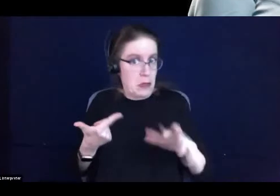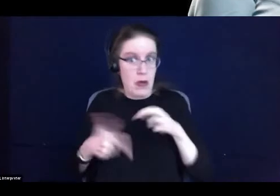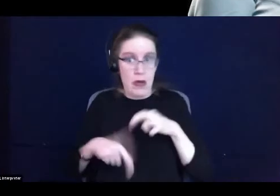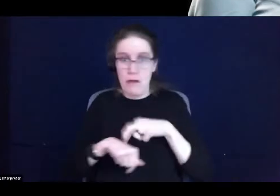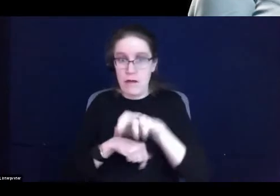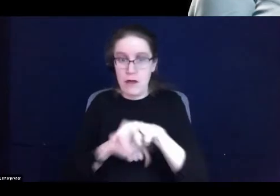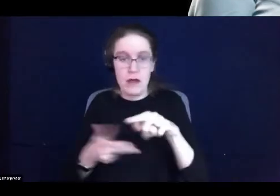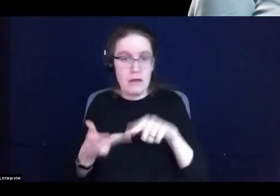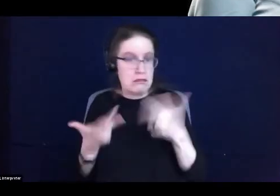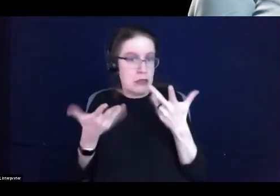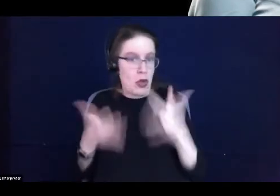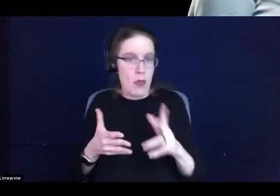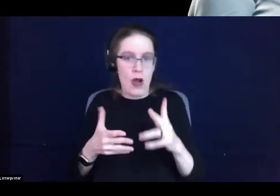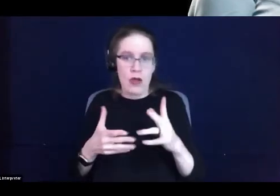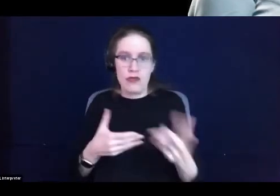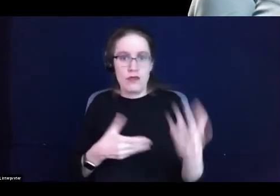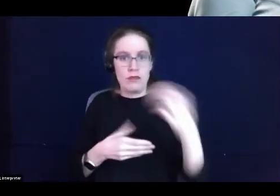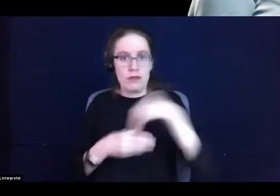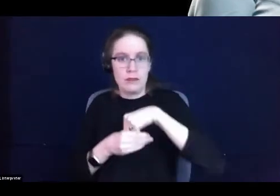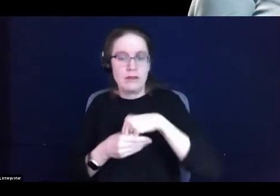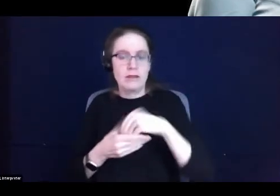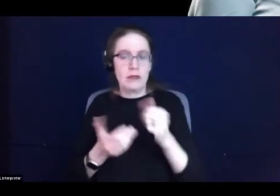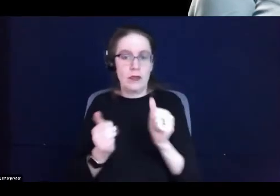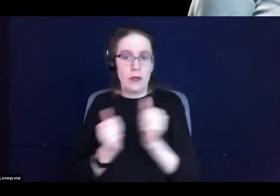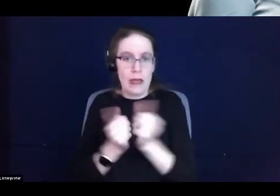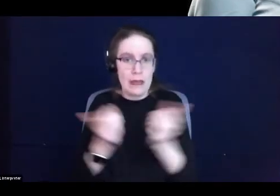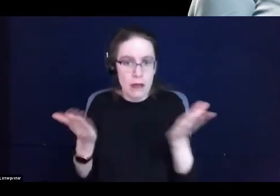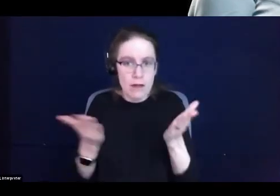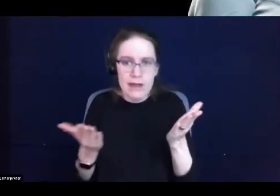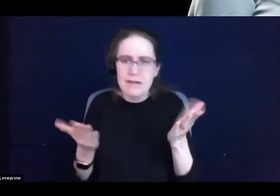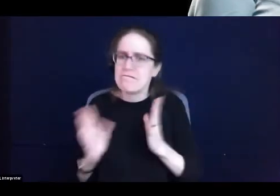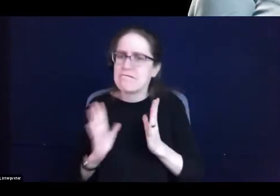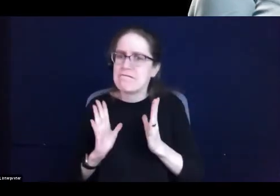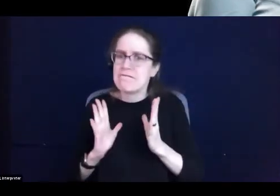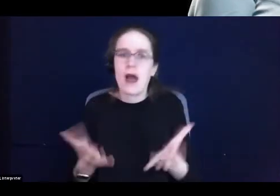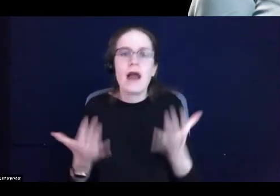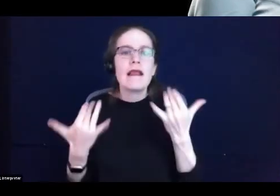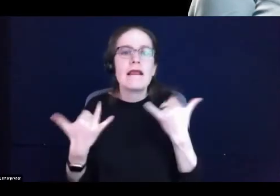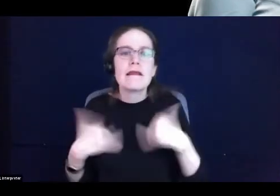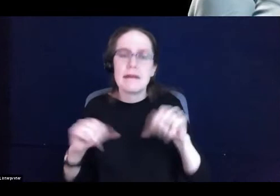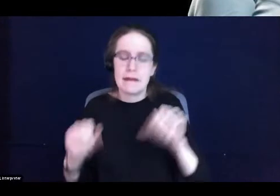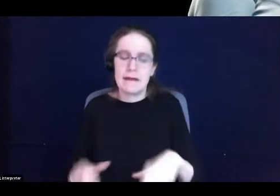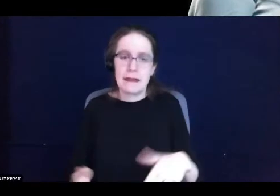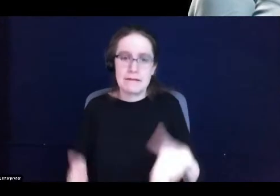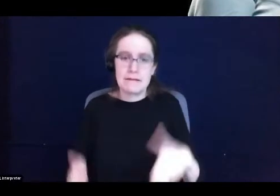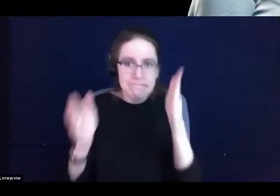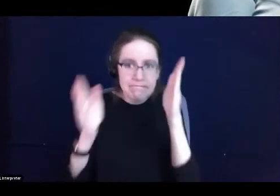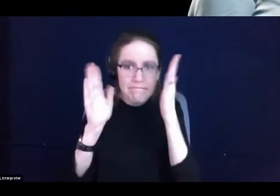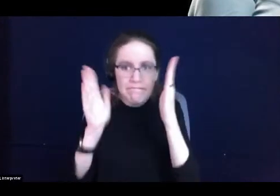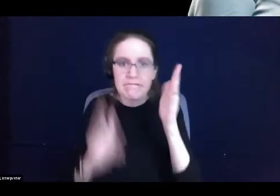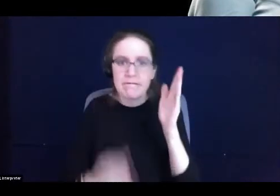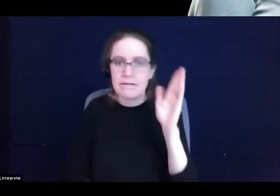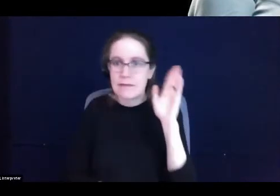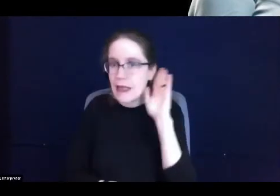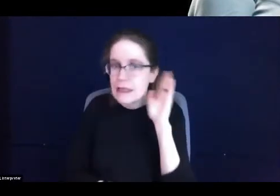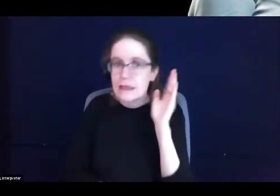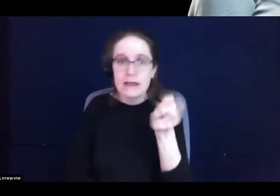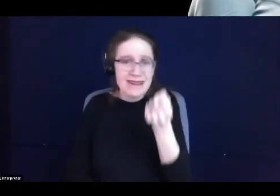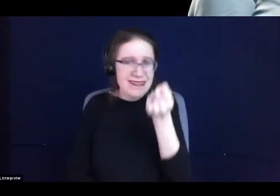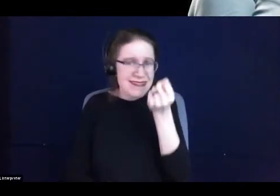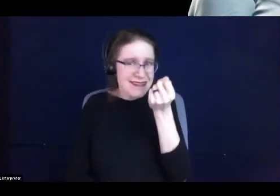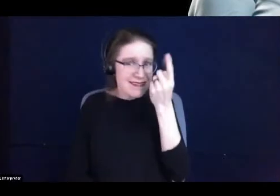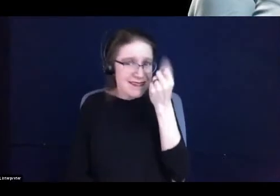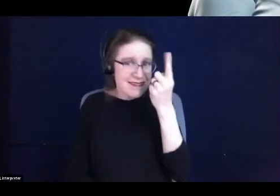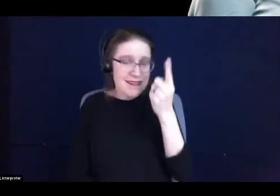our services, we can still listen. Particularly with sexual violence survivors, some of their needs aren't as